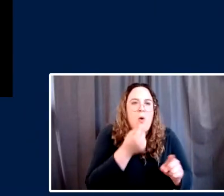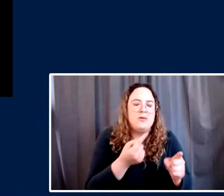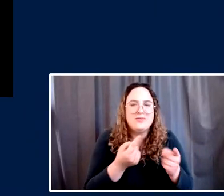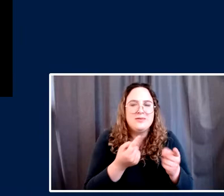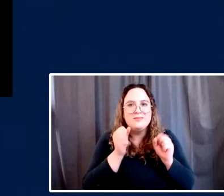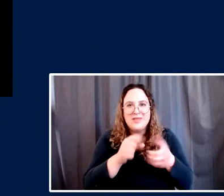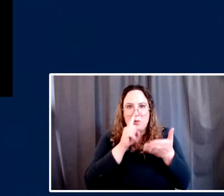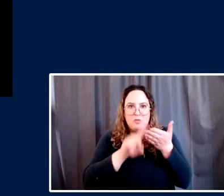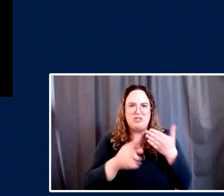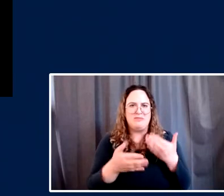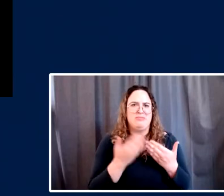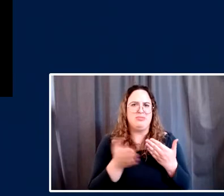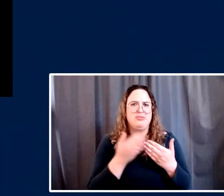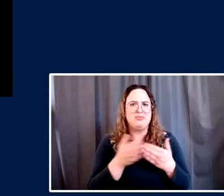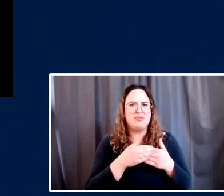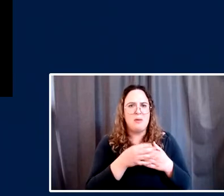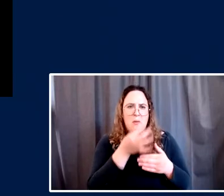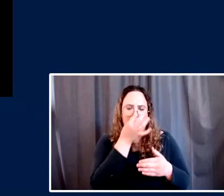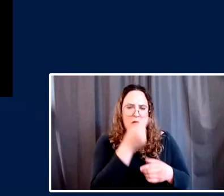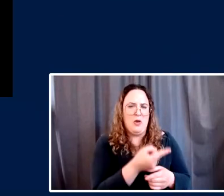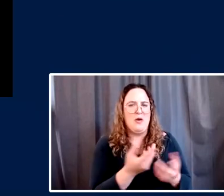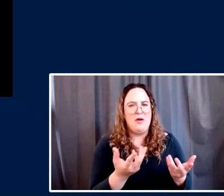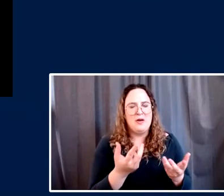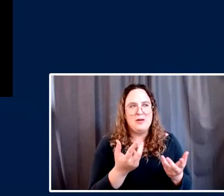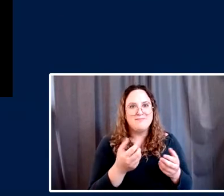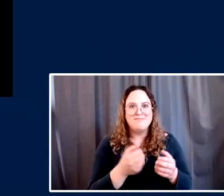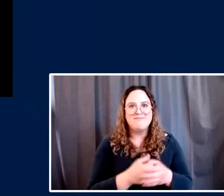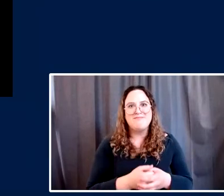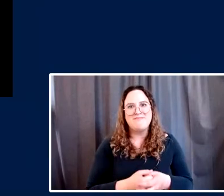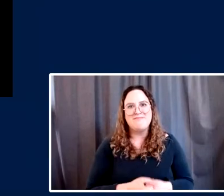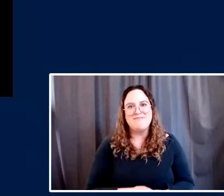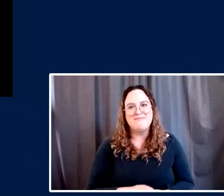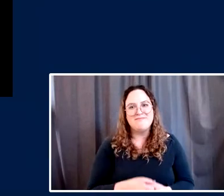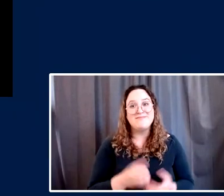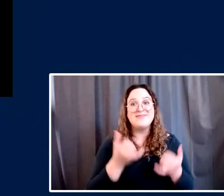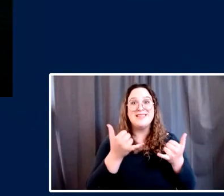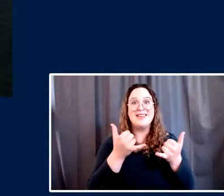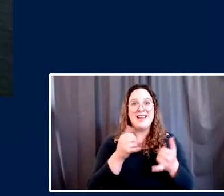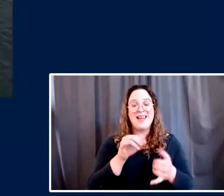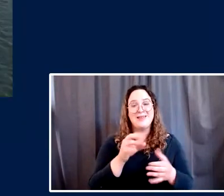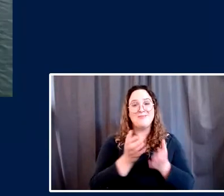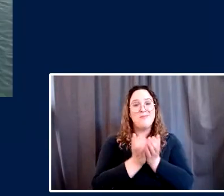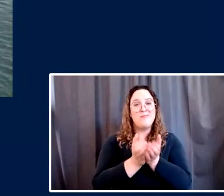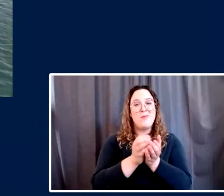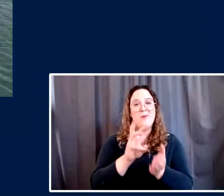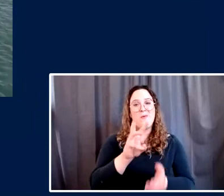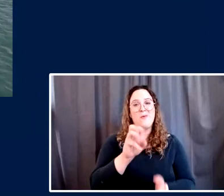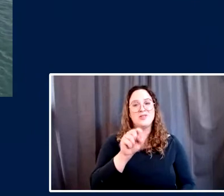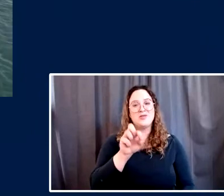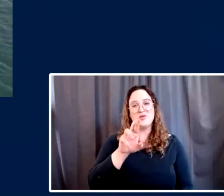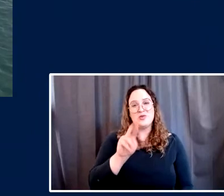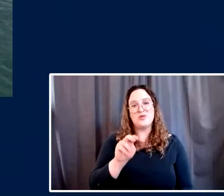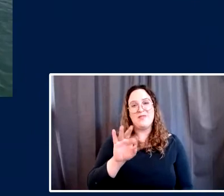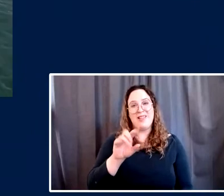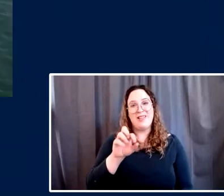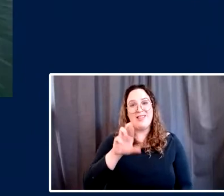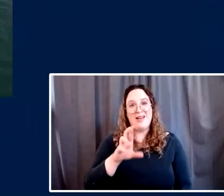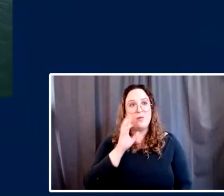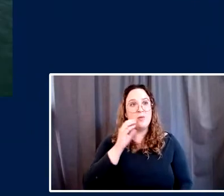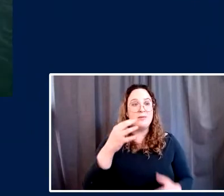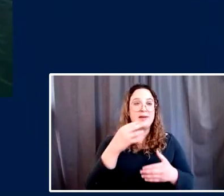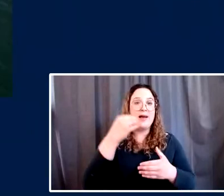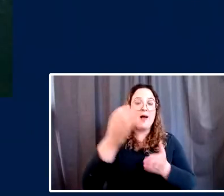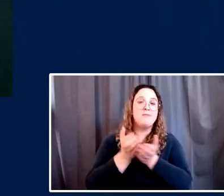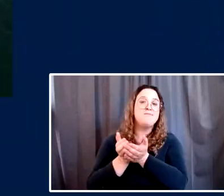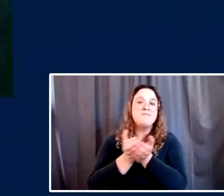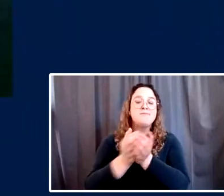the wonders of the deep ocean. The Western Flyer will be out at sea for 6 days, 4 days specifically exploring Sur Ridge. And